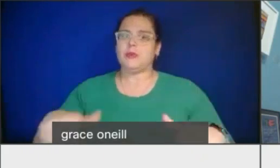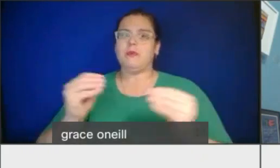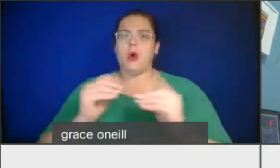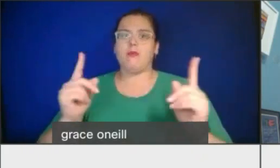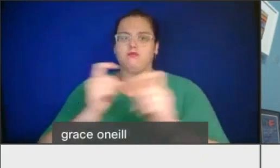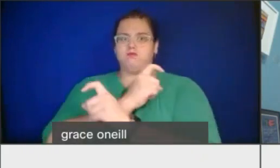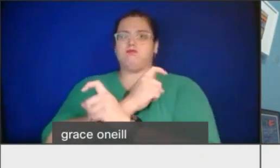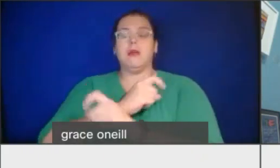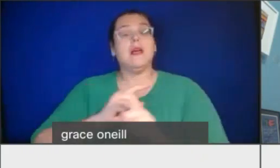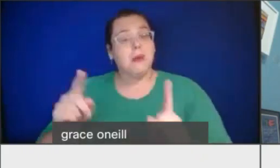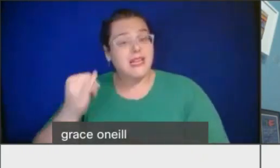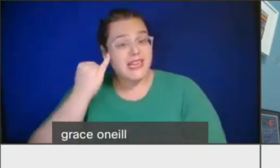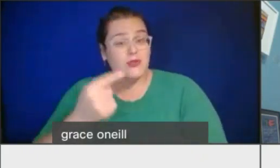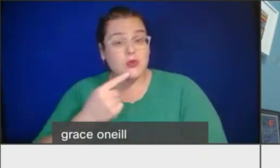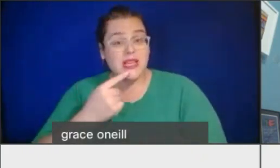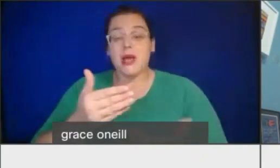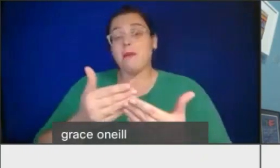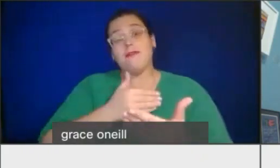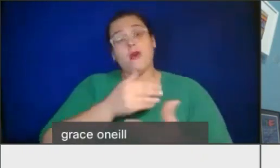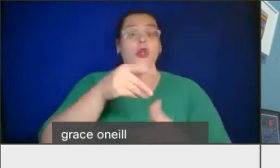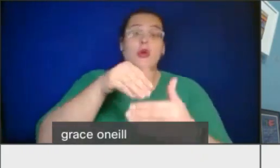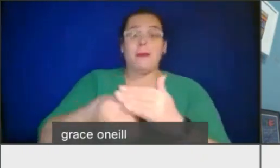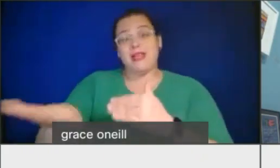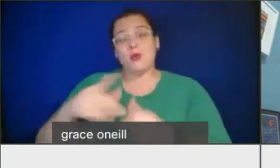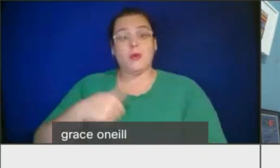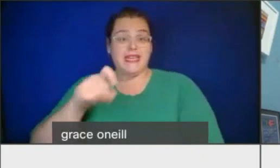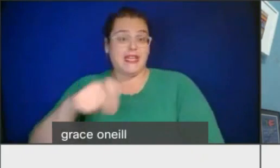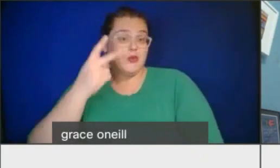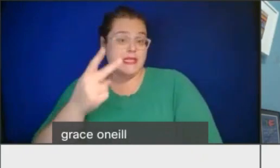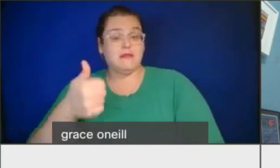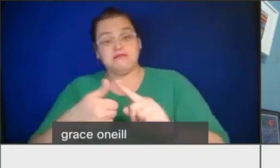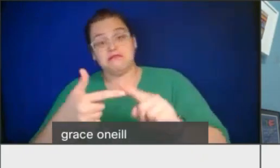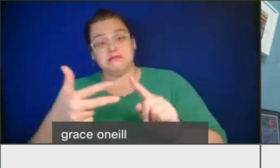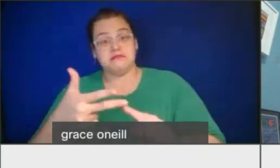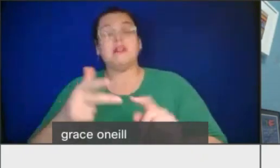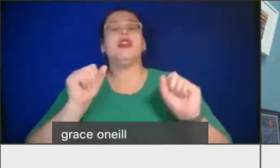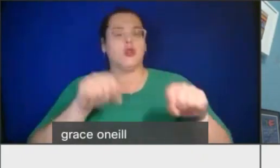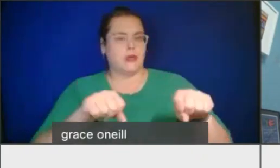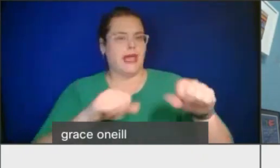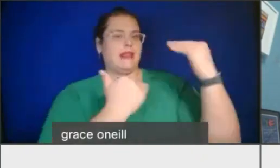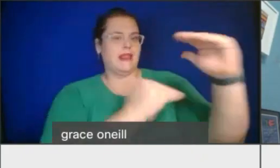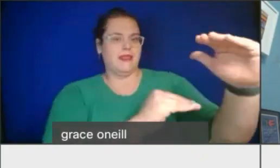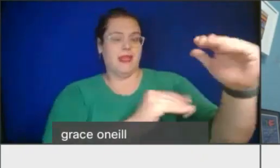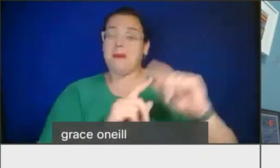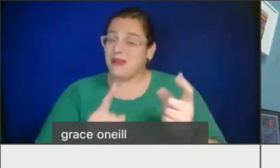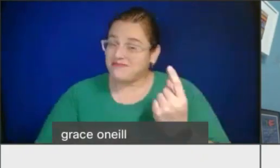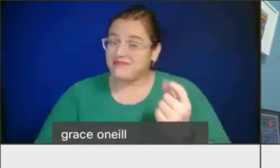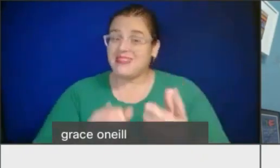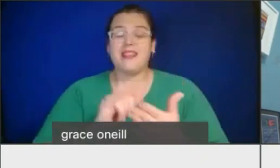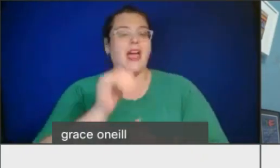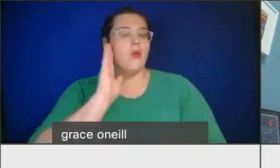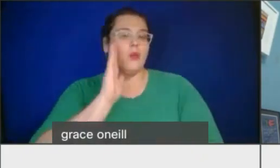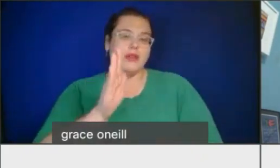about saying before you can come in, we need to see these things, you can put that limitation on people and it may limit who then decides to come to